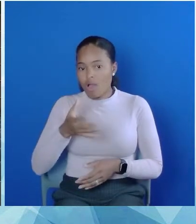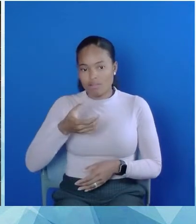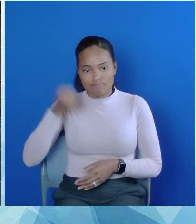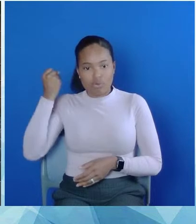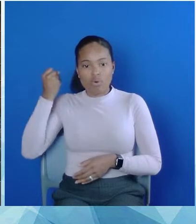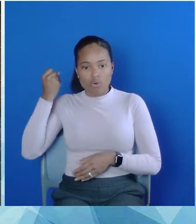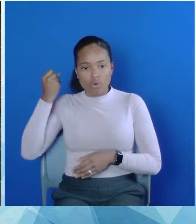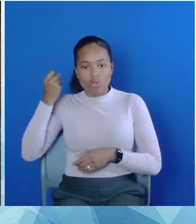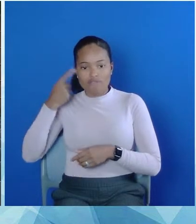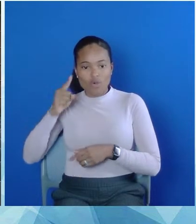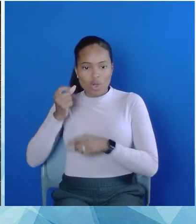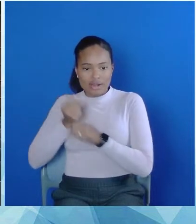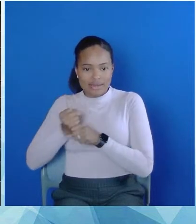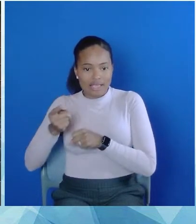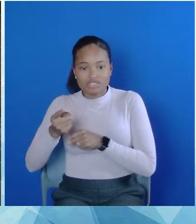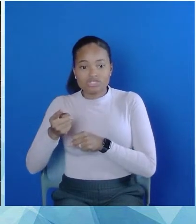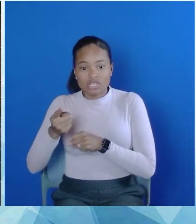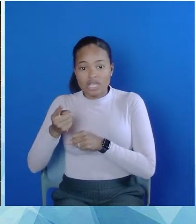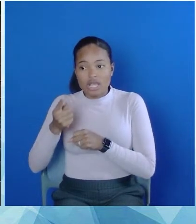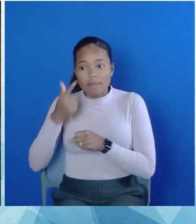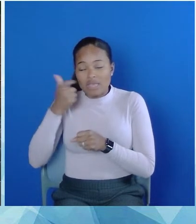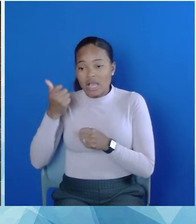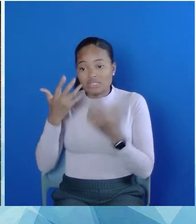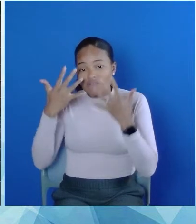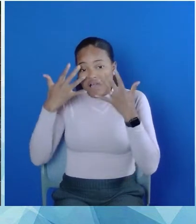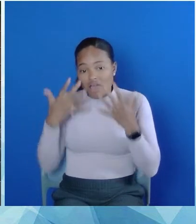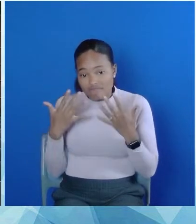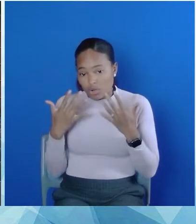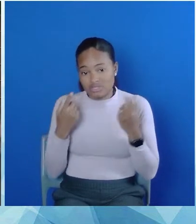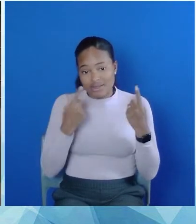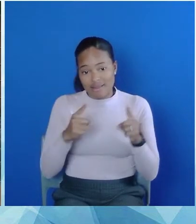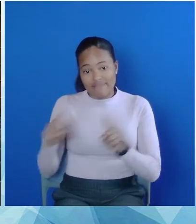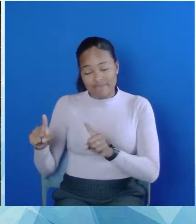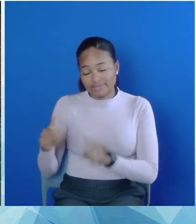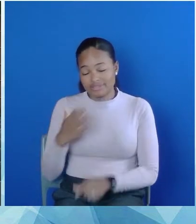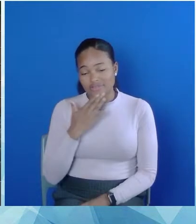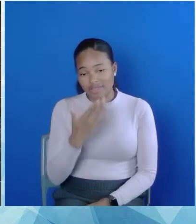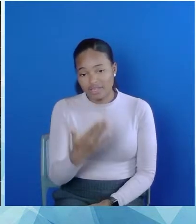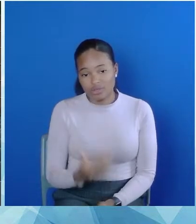an unfortunate event. So thank you.